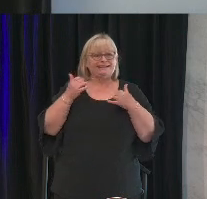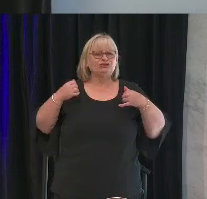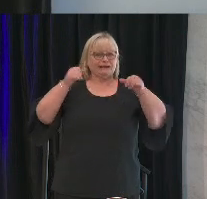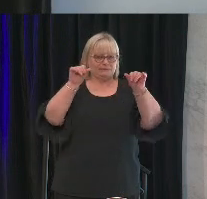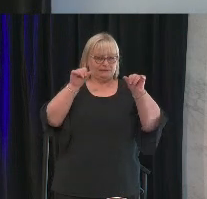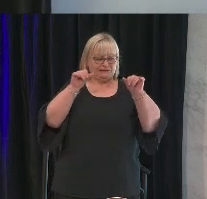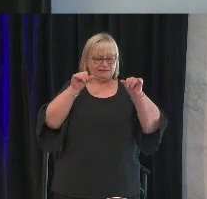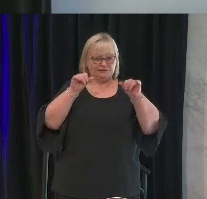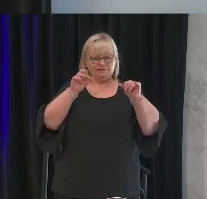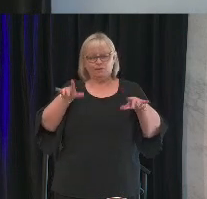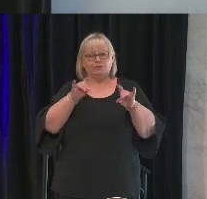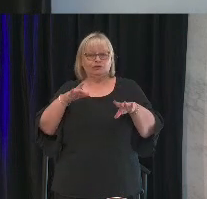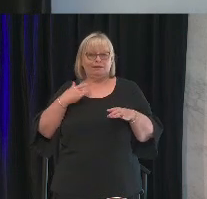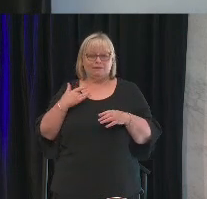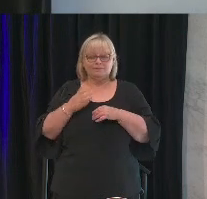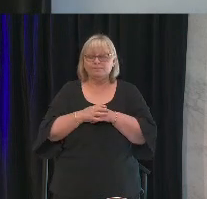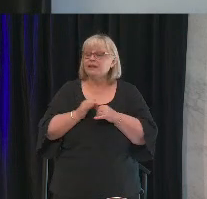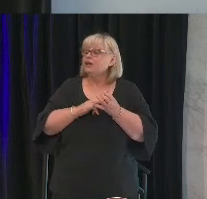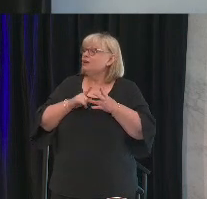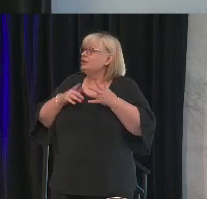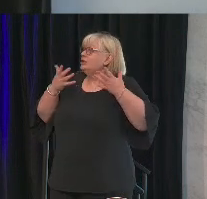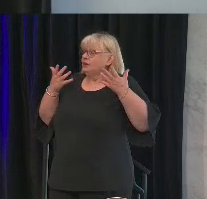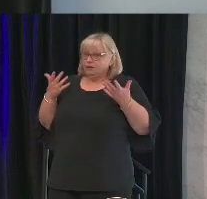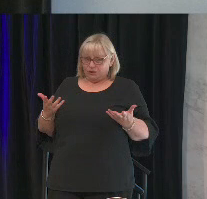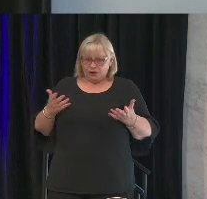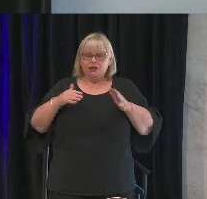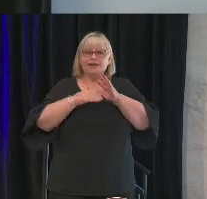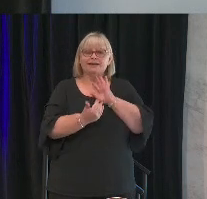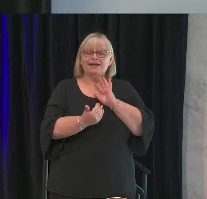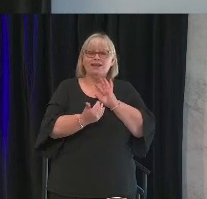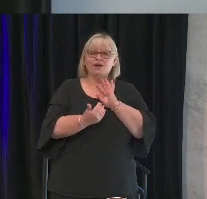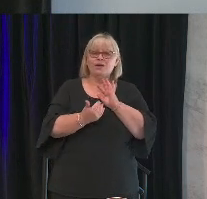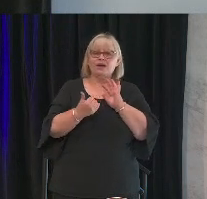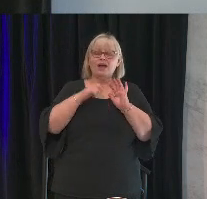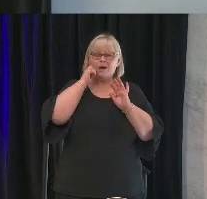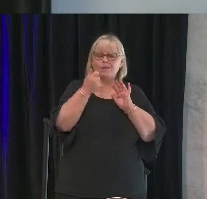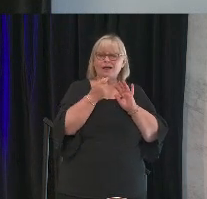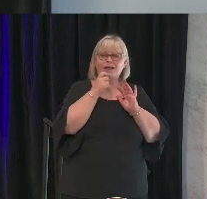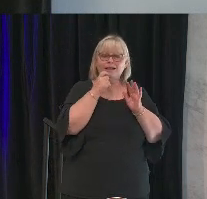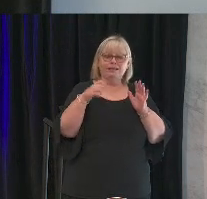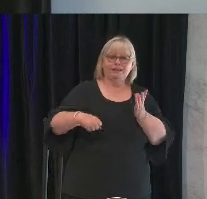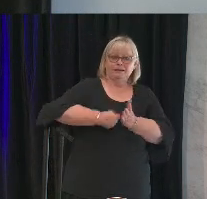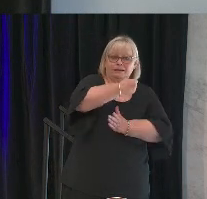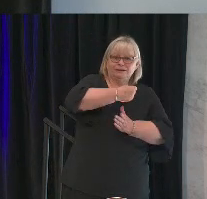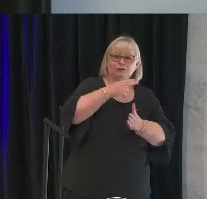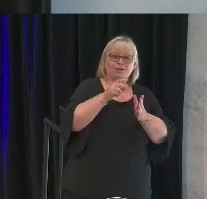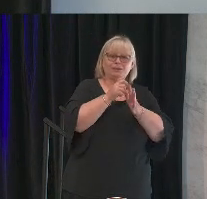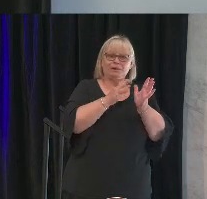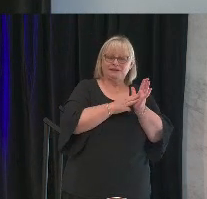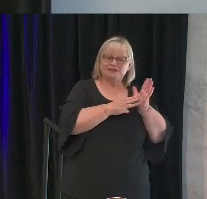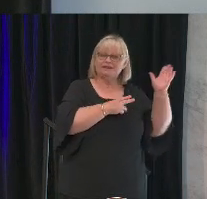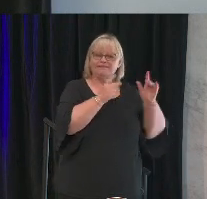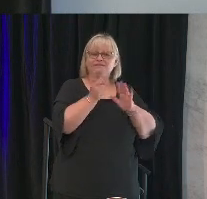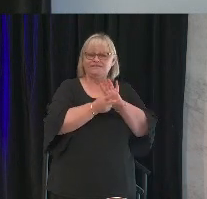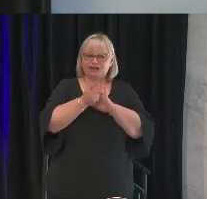our civilization. So with that, I am now going to pass over to the Prime Minister in video form,